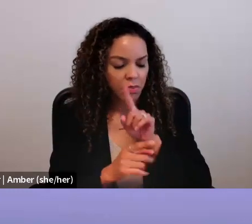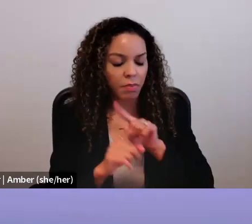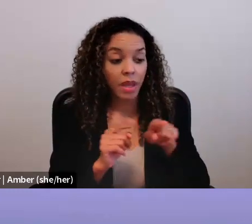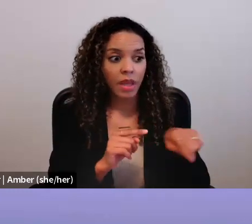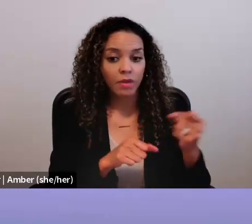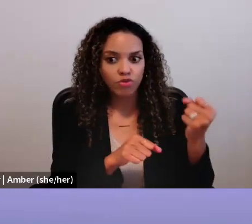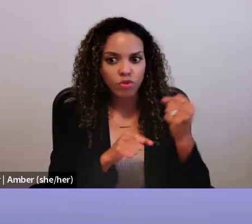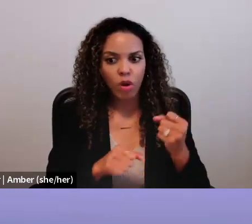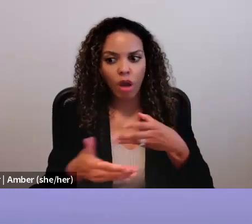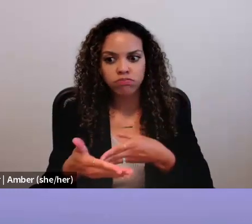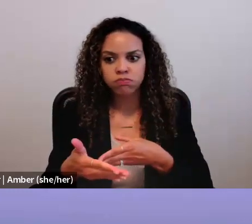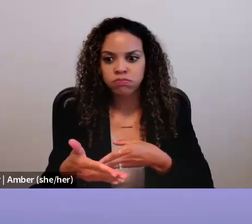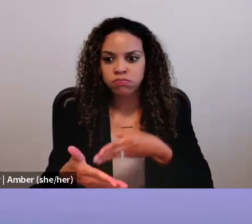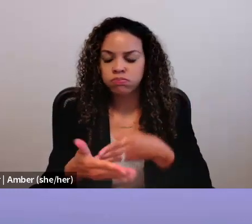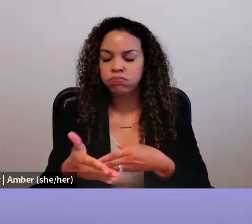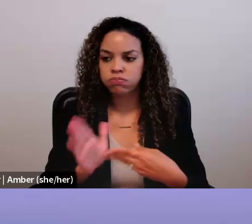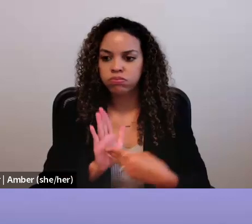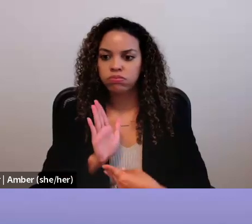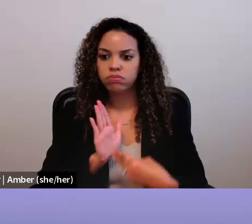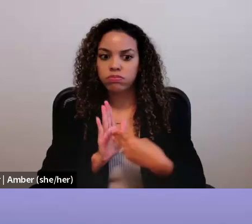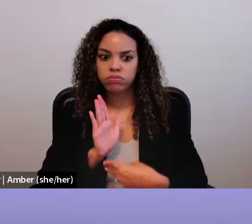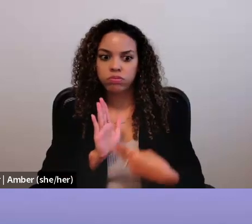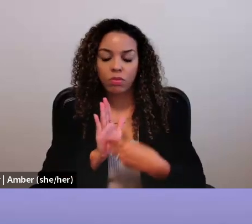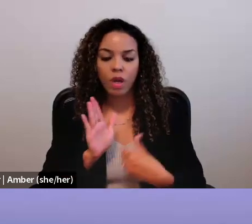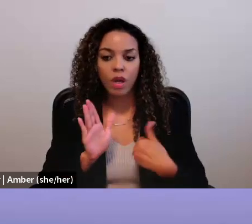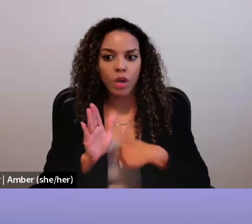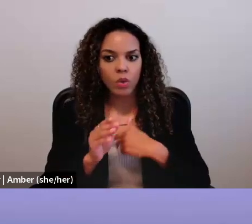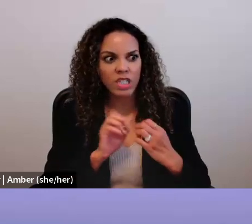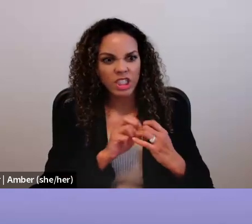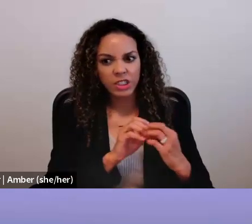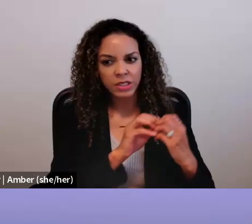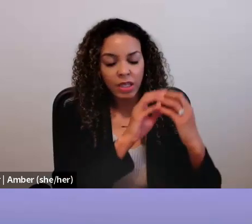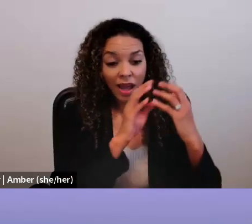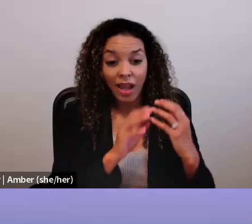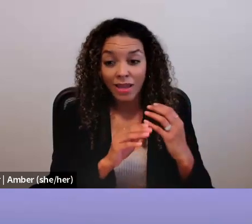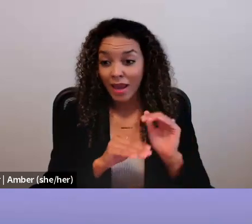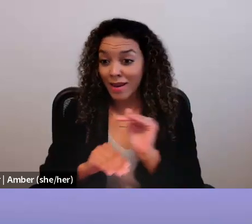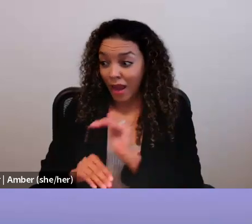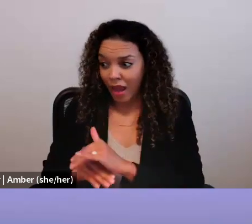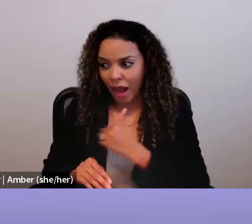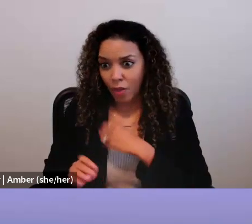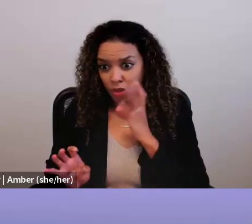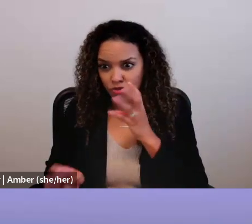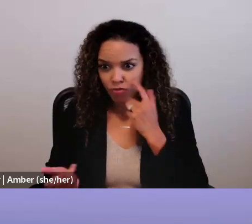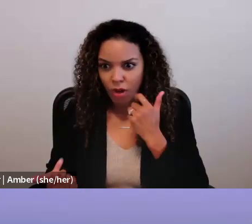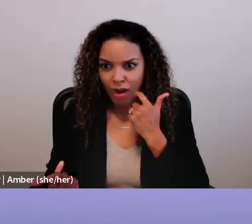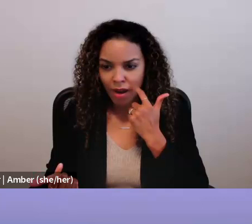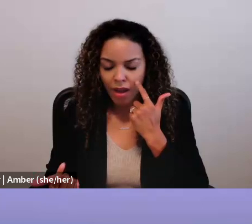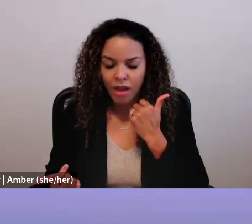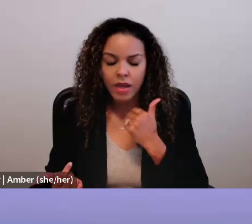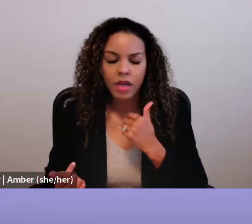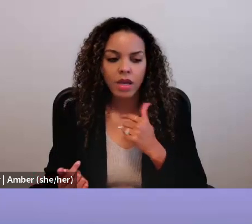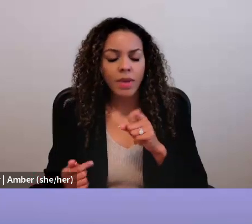us. And we thought, oh my God, I even cried at night when I went home, but I went back again. And and it took time